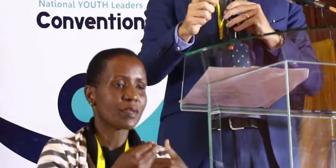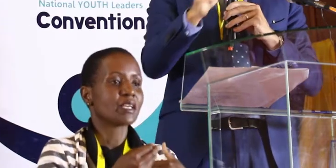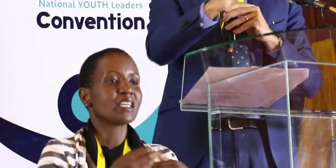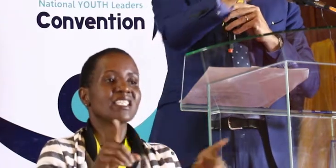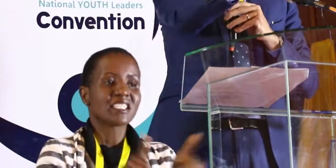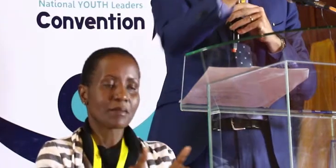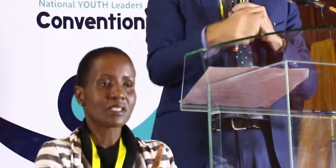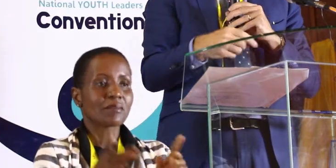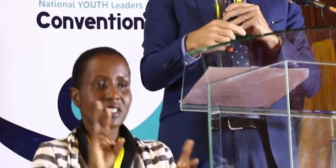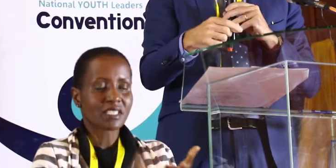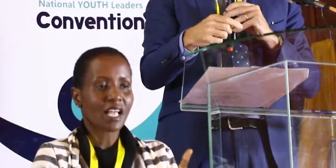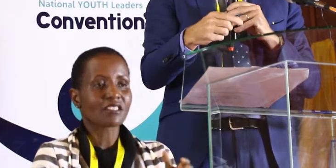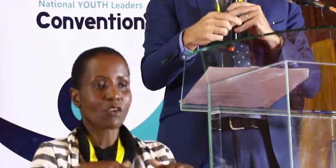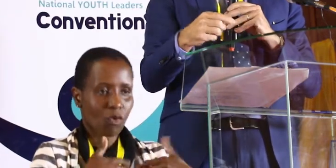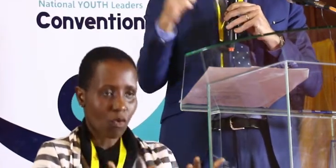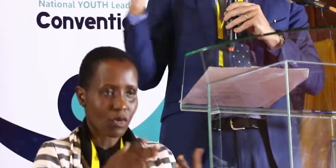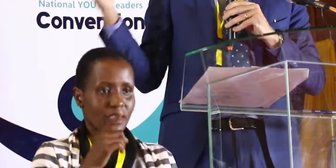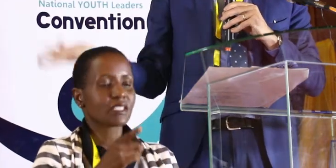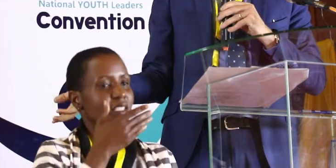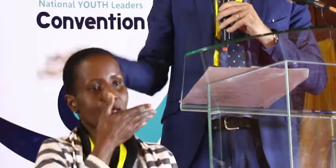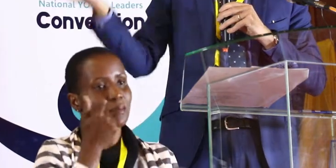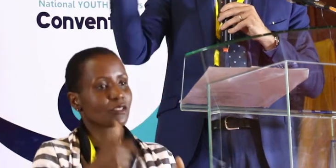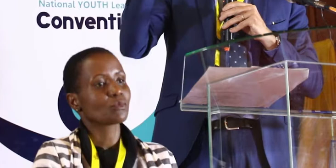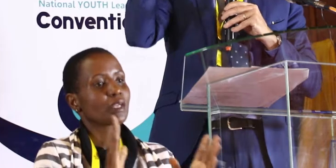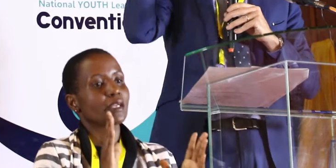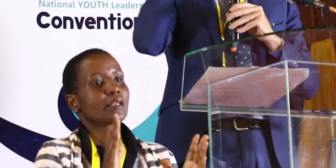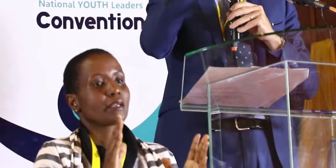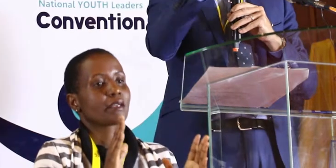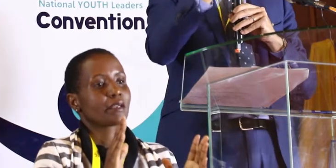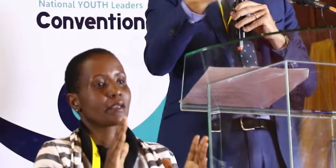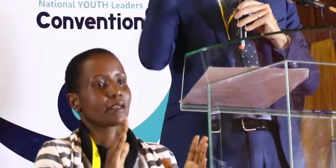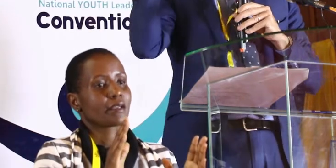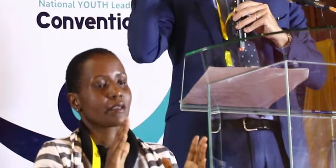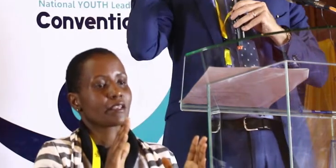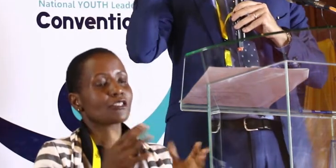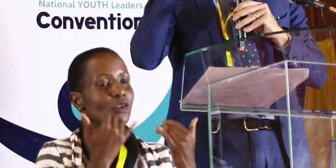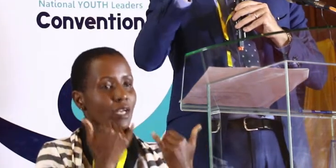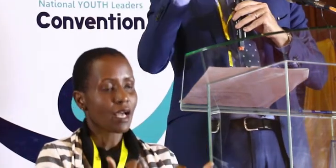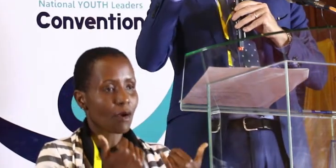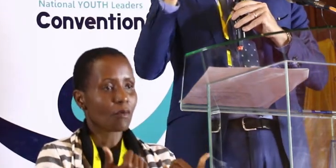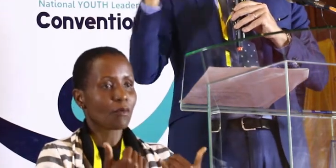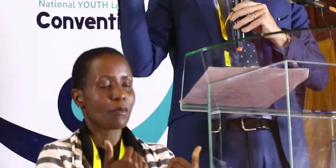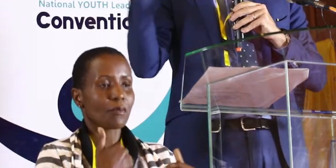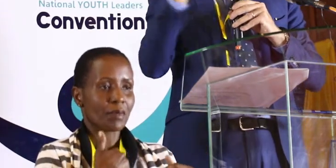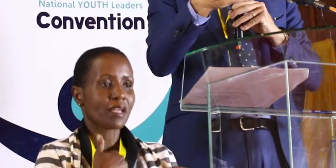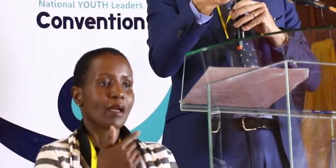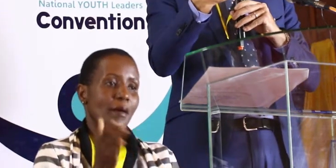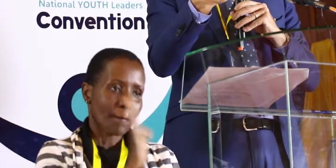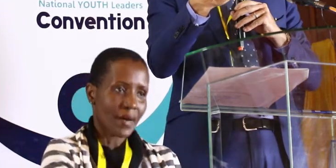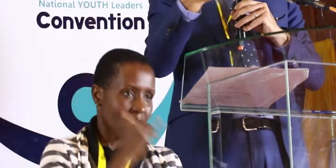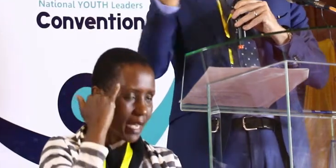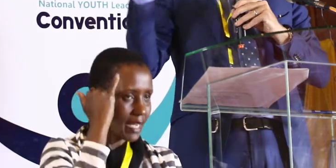the most strategic one that we could have produced. And I'm coming back, therefore, to strategic positioning